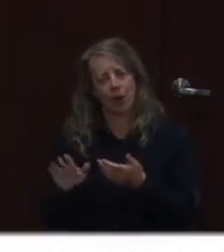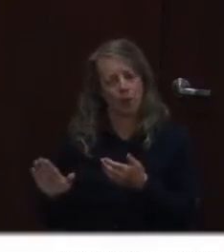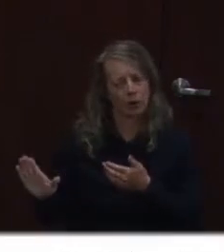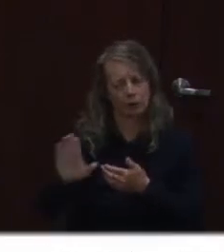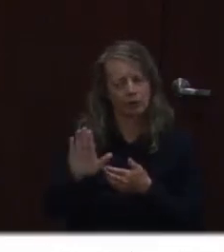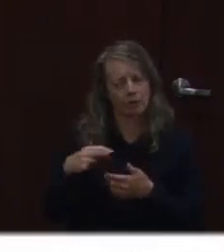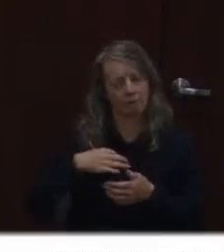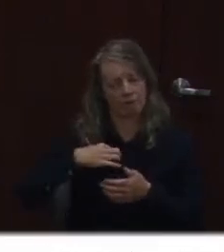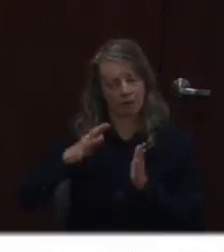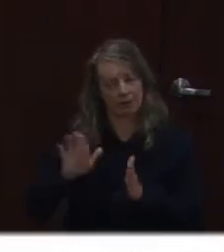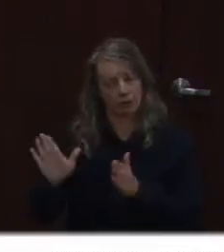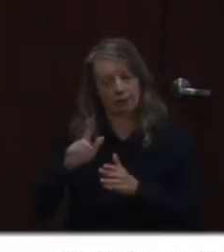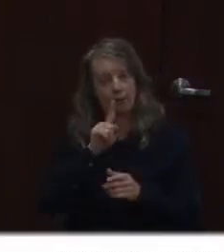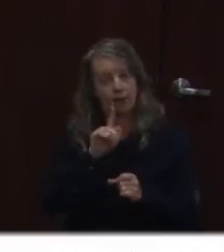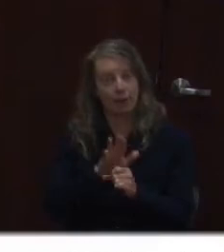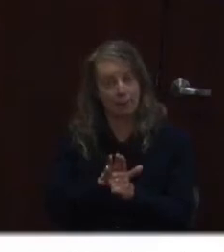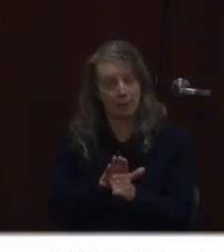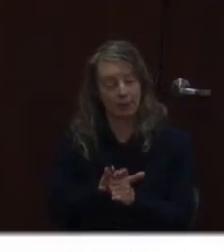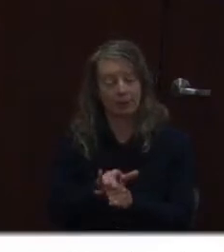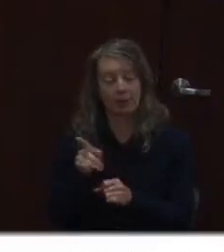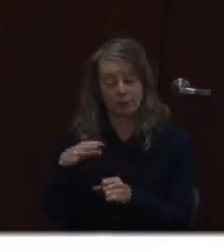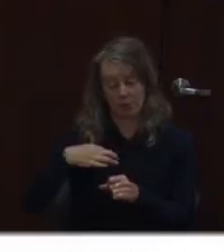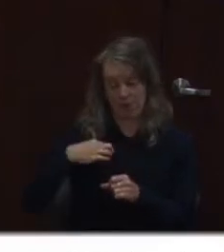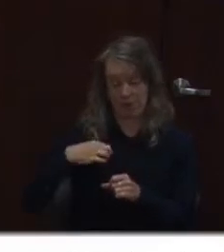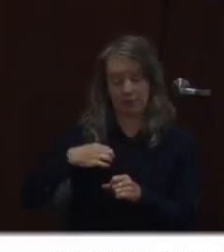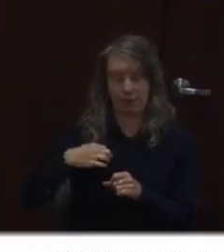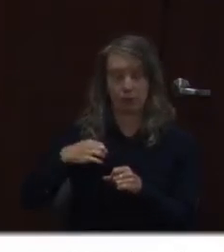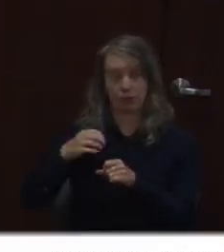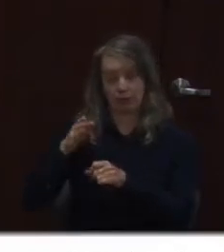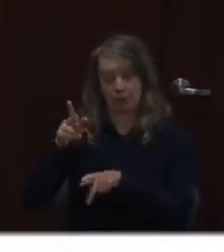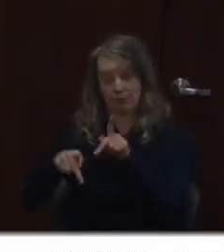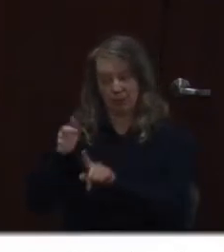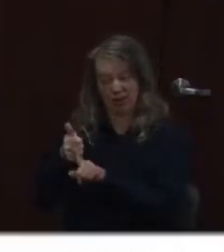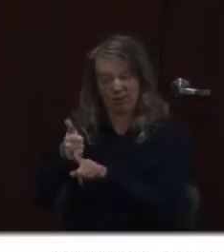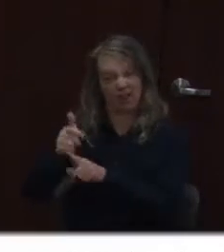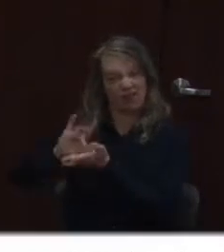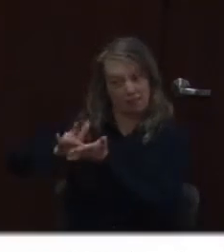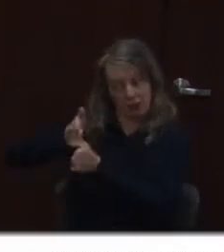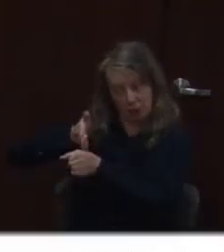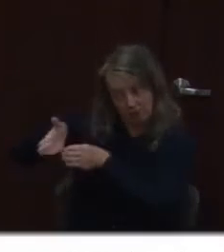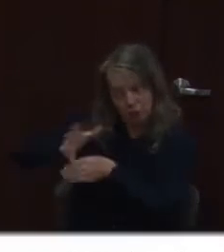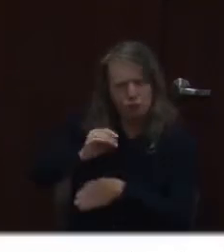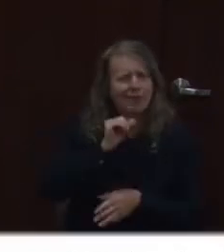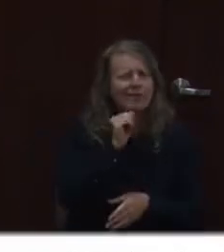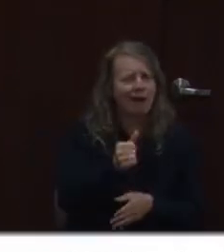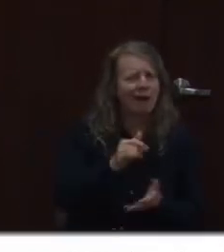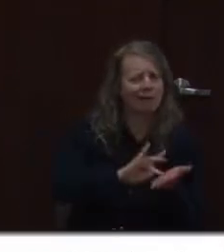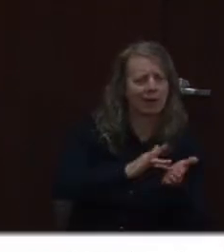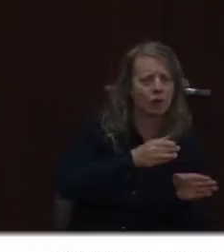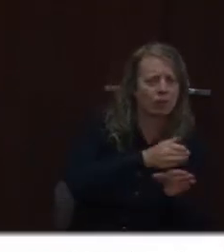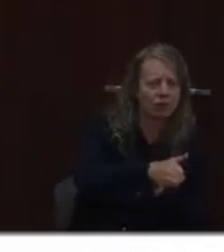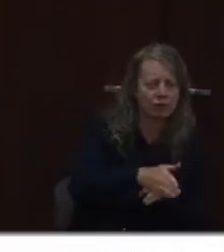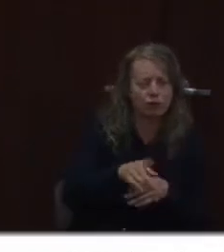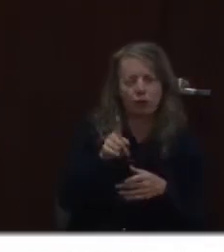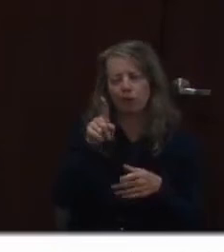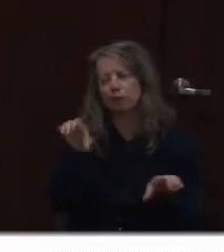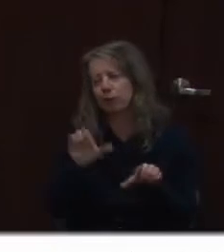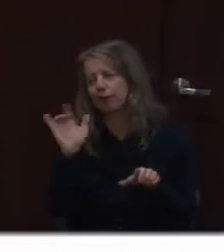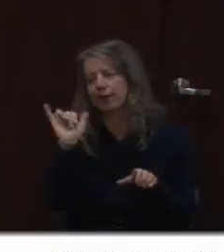are making. And those are medical and non-medical volunteers doing things from helping guide people as they come into the